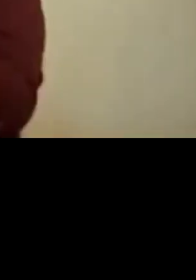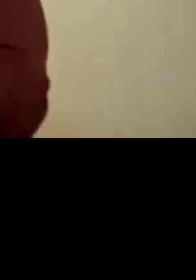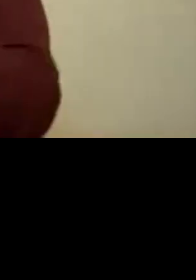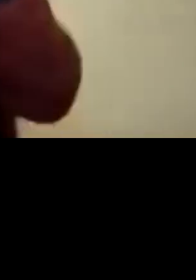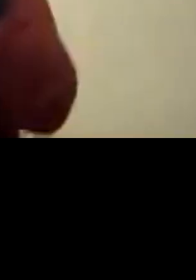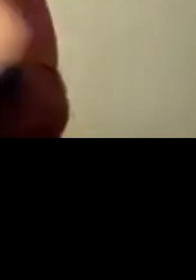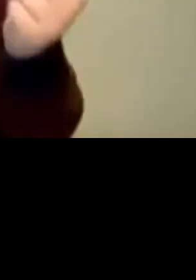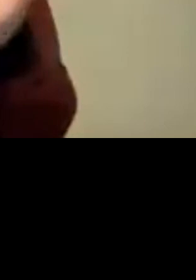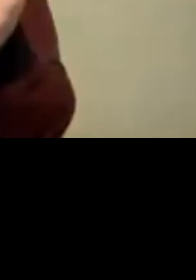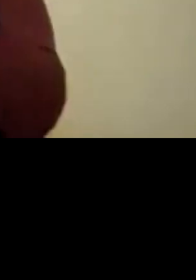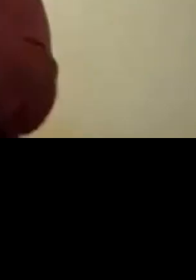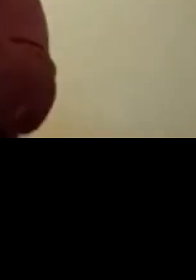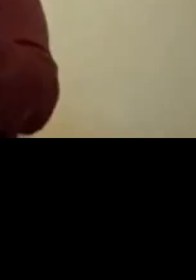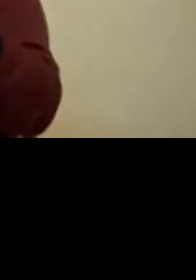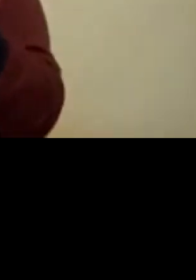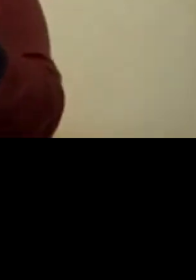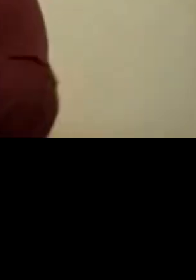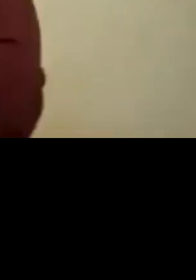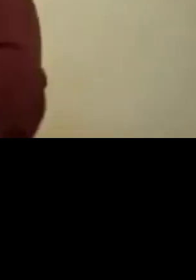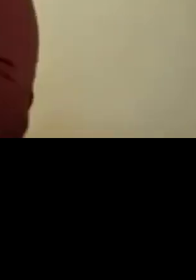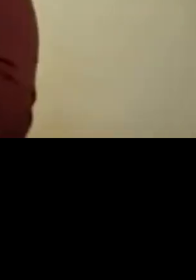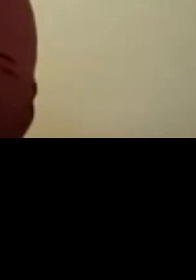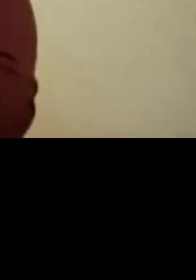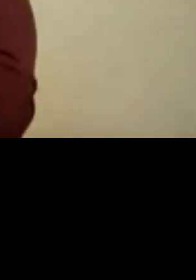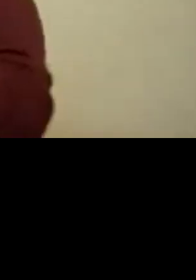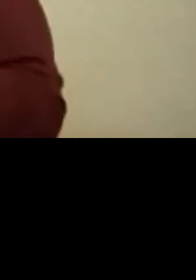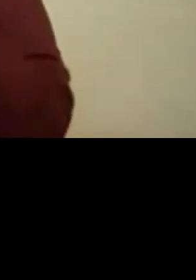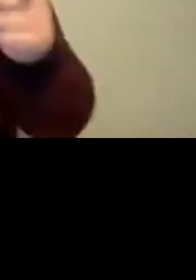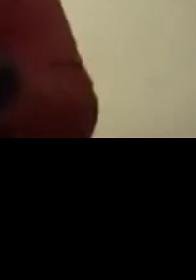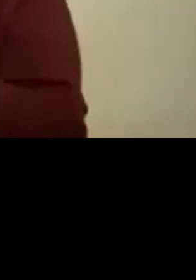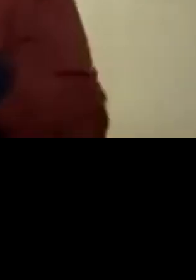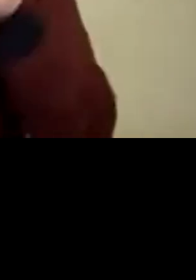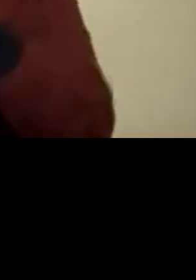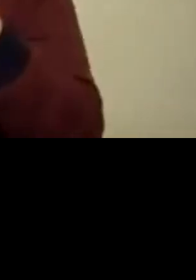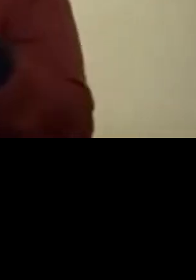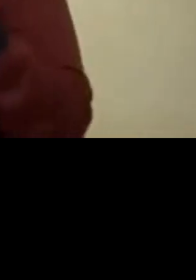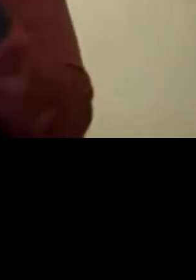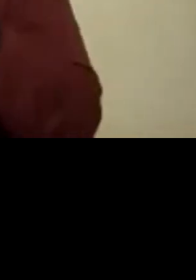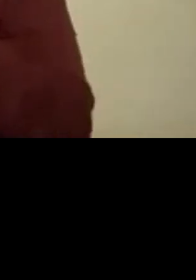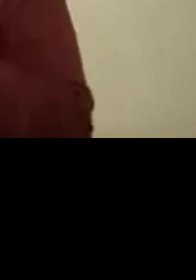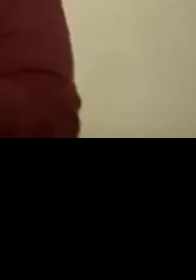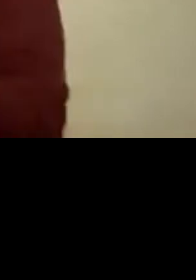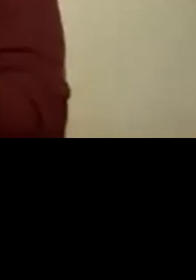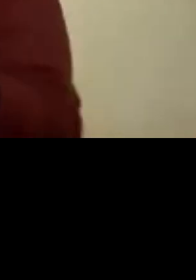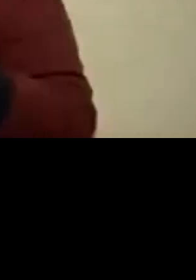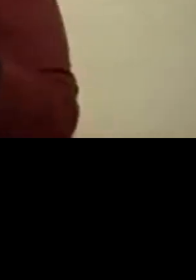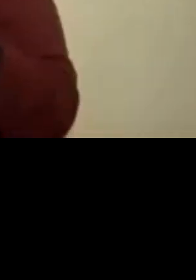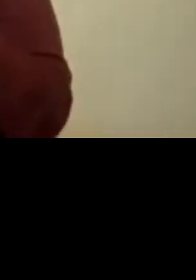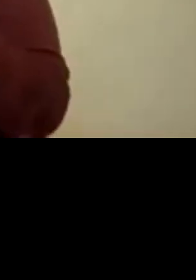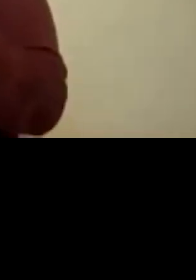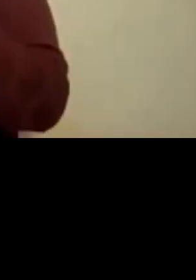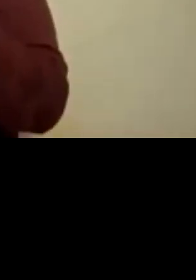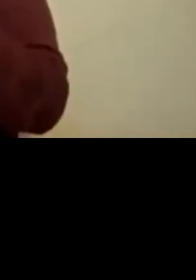Yeah, so unfortunately, we assess it at each of the time points, and we'll know, like, the change